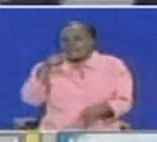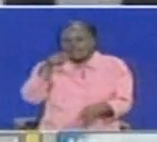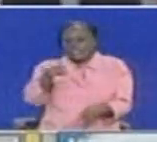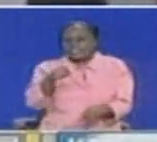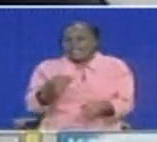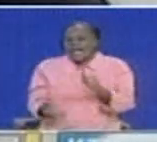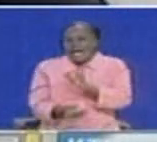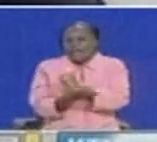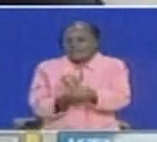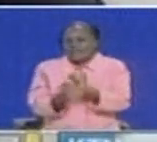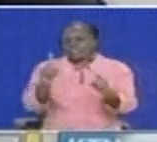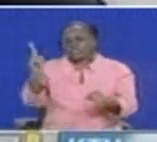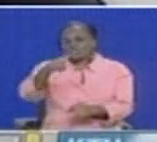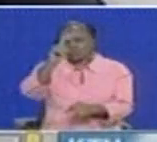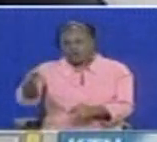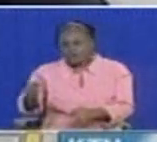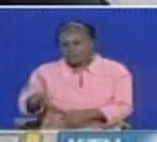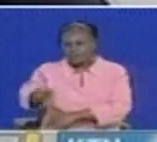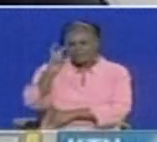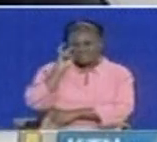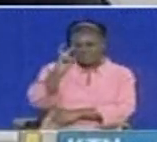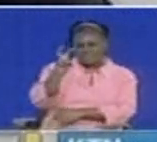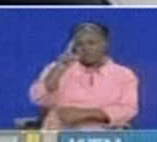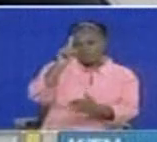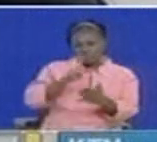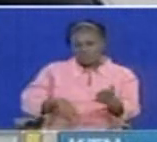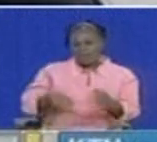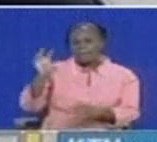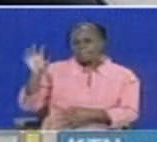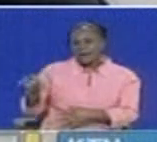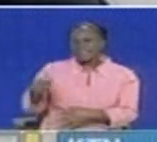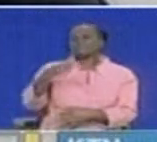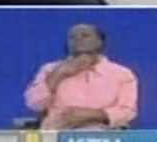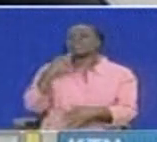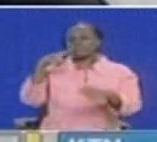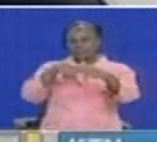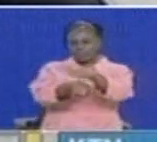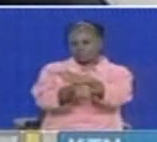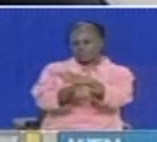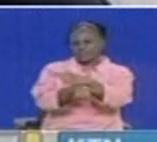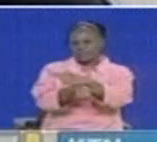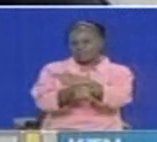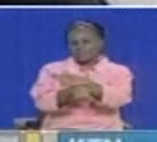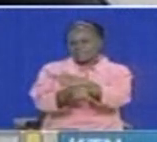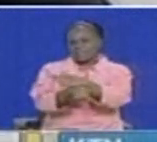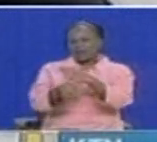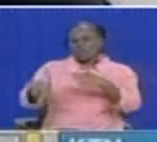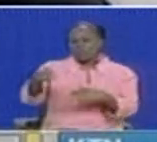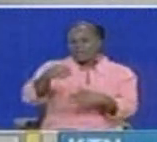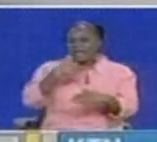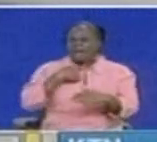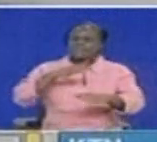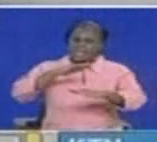ill-advised venture. You have to look at the markets that you want to enter. Have we conducted